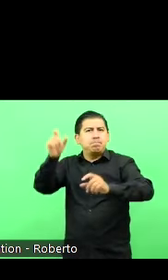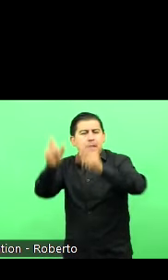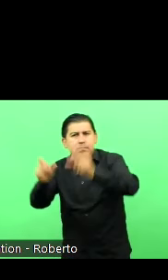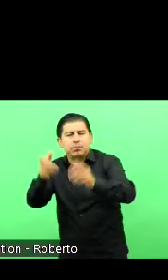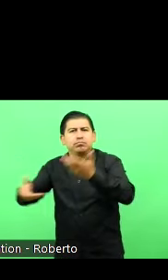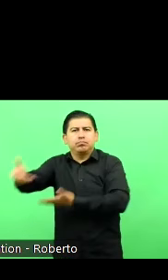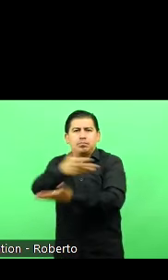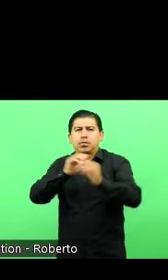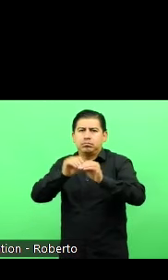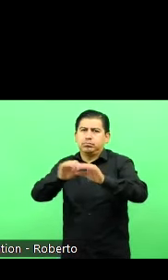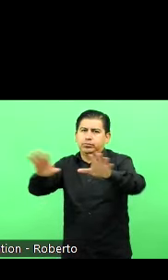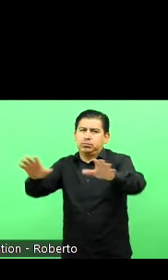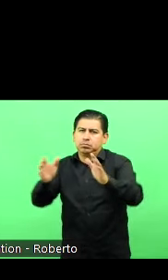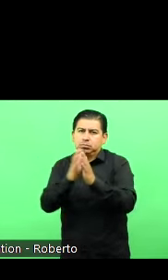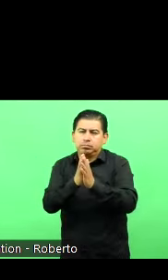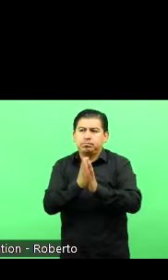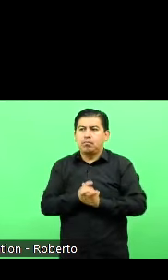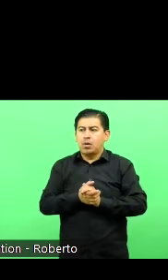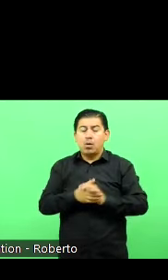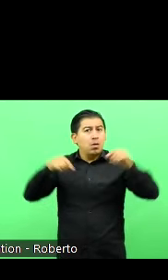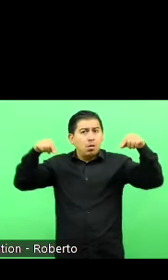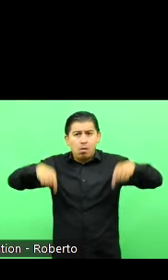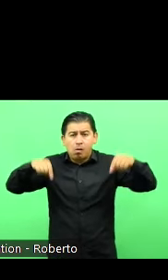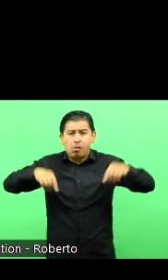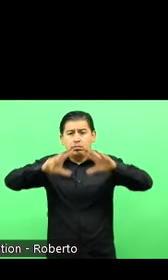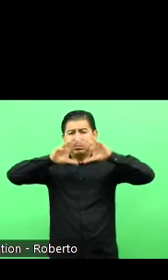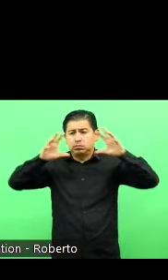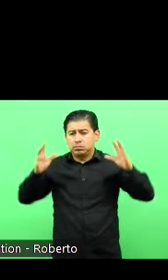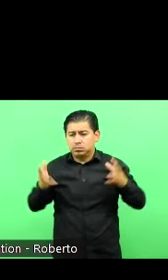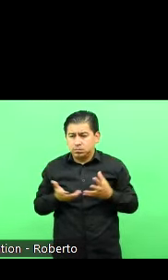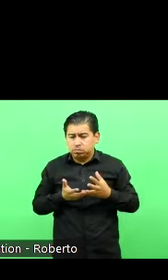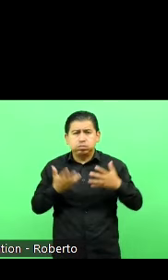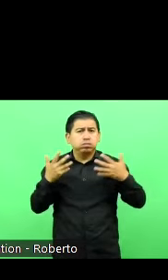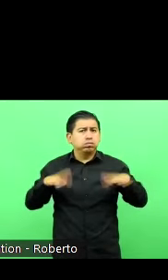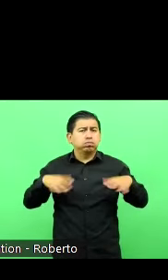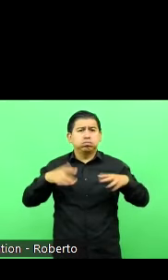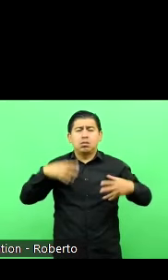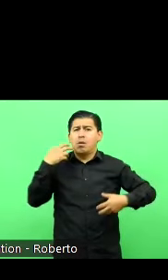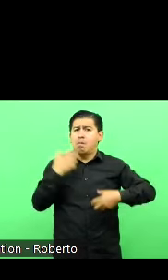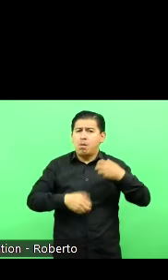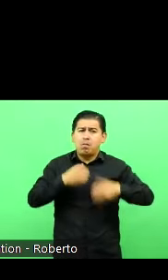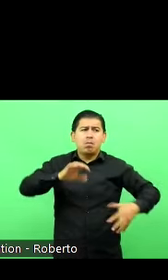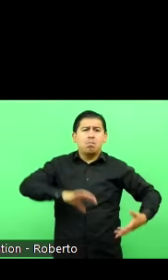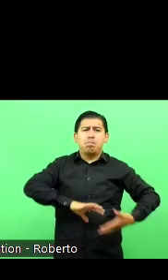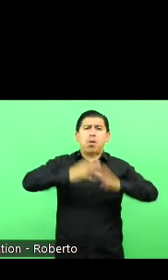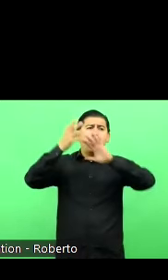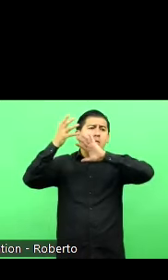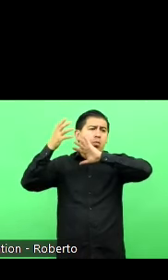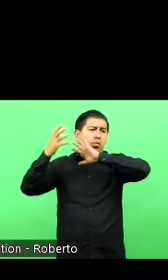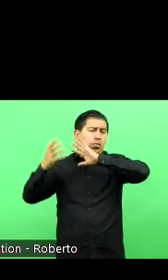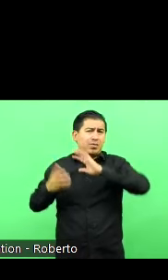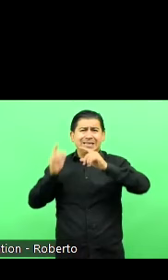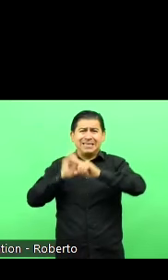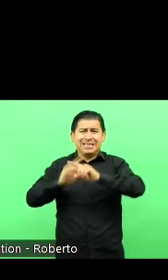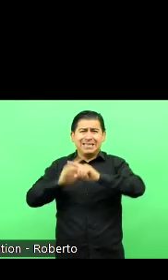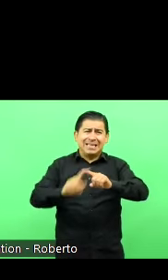the cascading impacts of disasters across sectors demands that we adopt